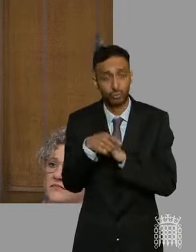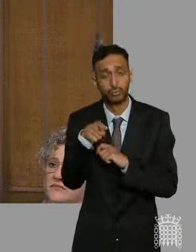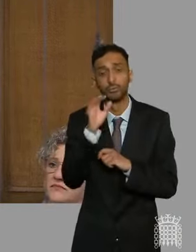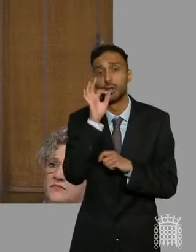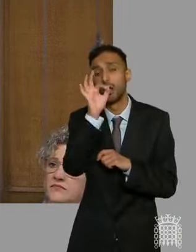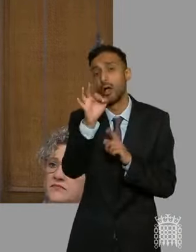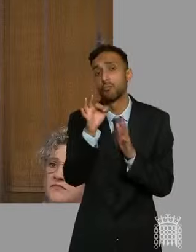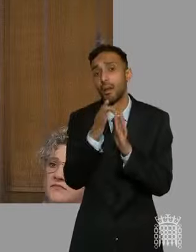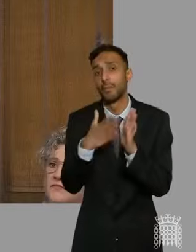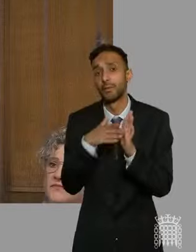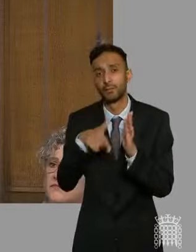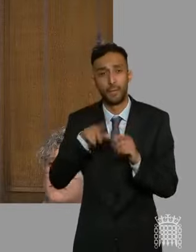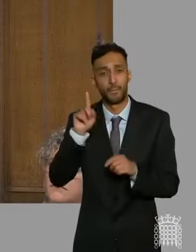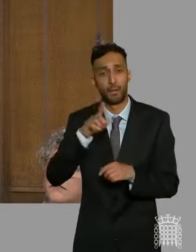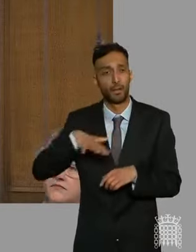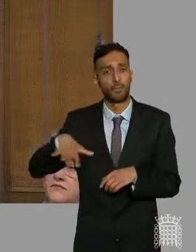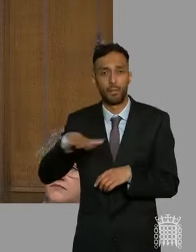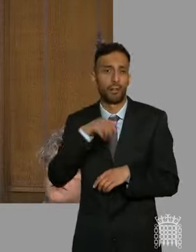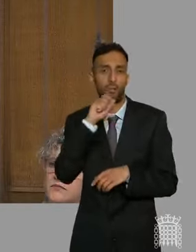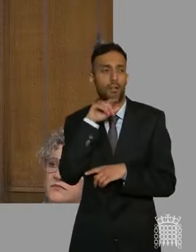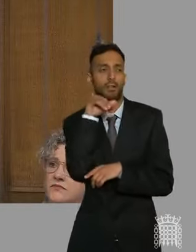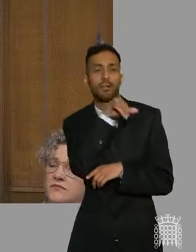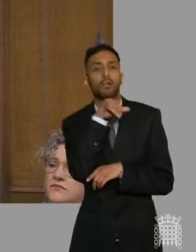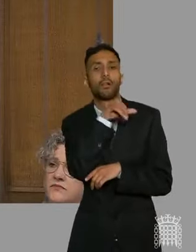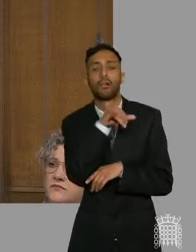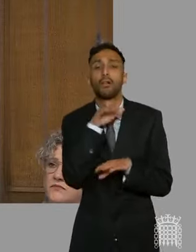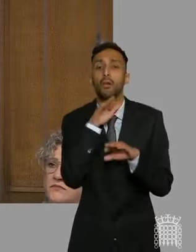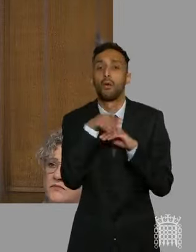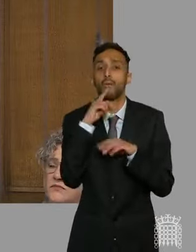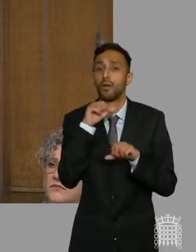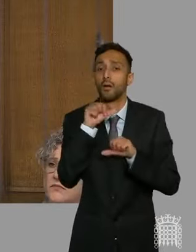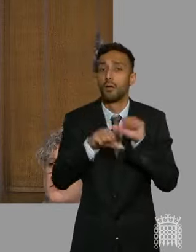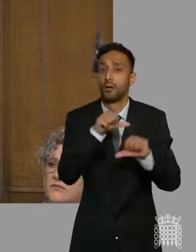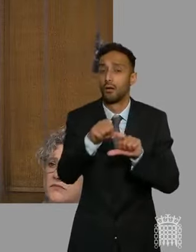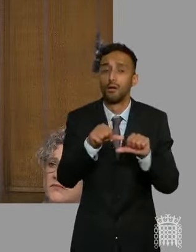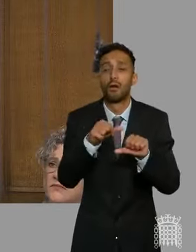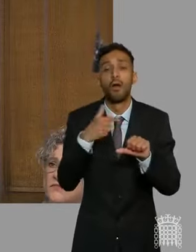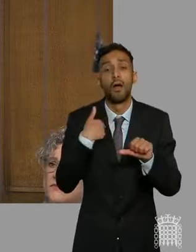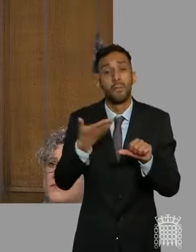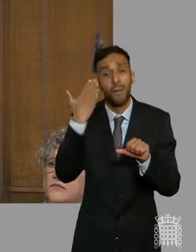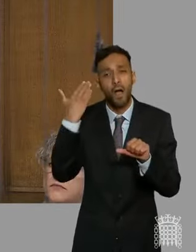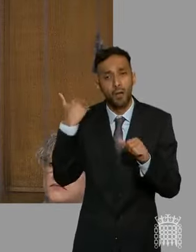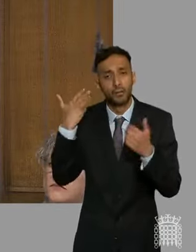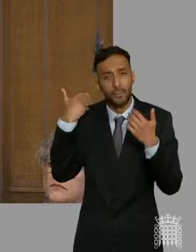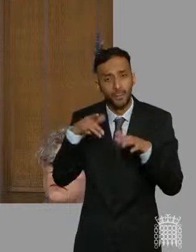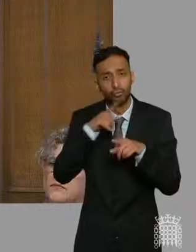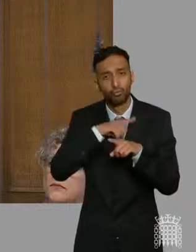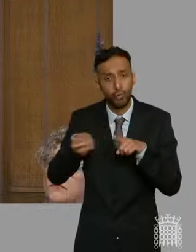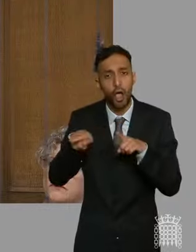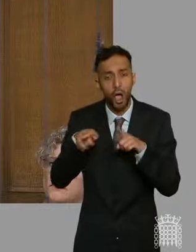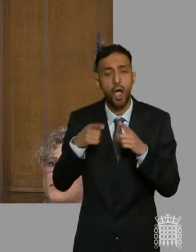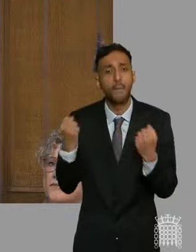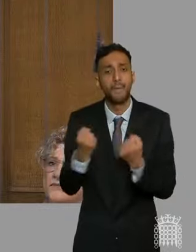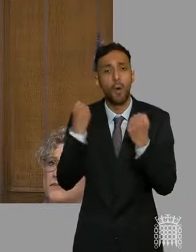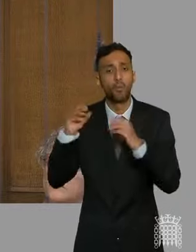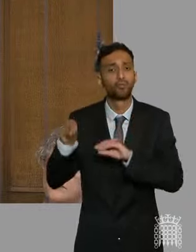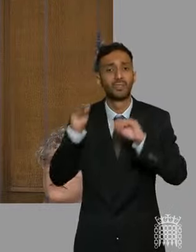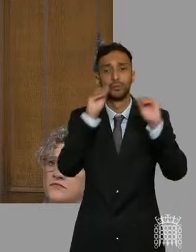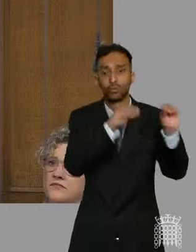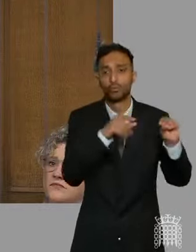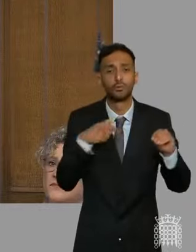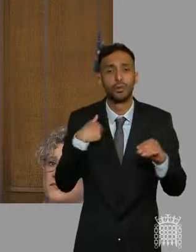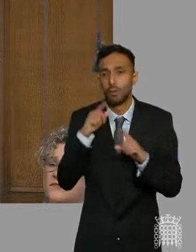from the failed transitions of the past, that there can be no rewards for paramilitaries for hanging on, robust criminal justice,